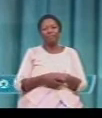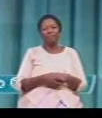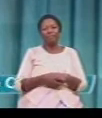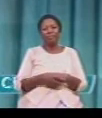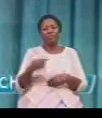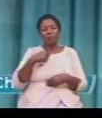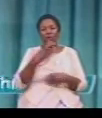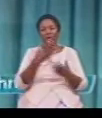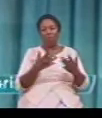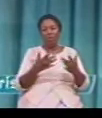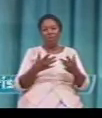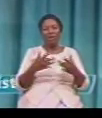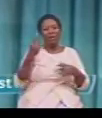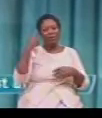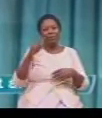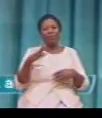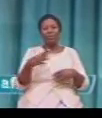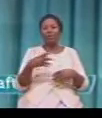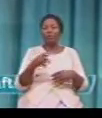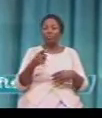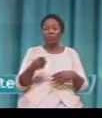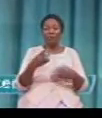We are waiting for the signal.